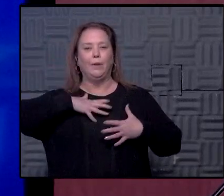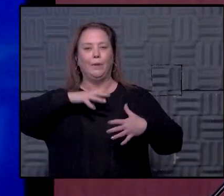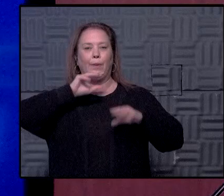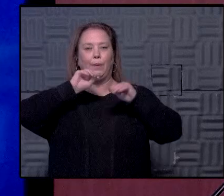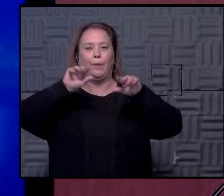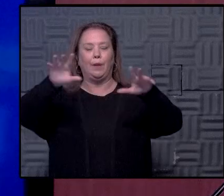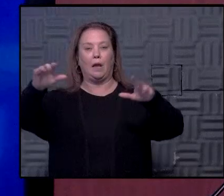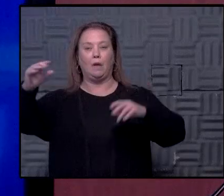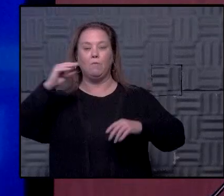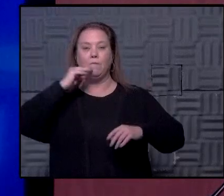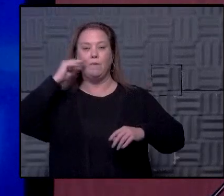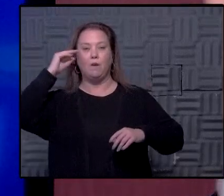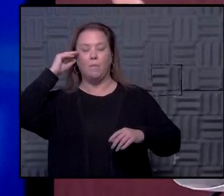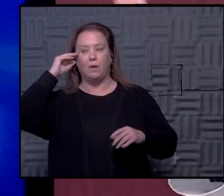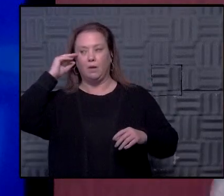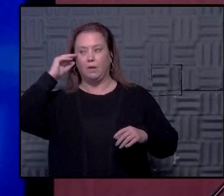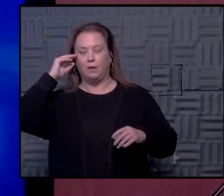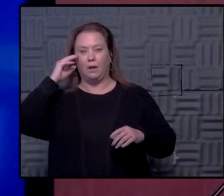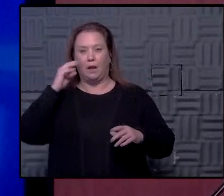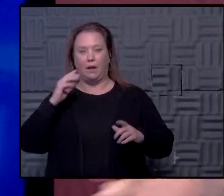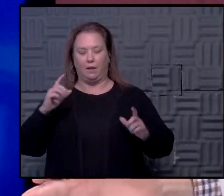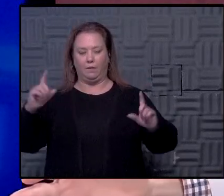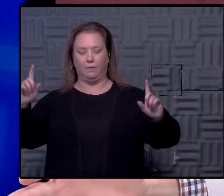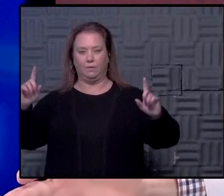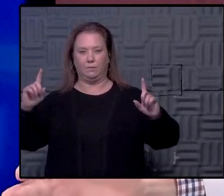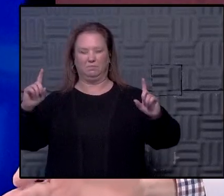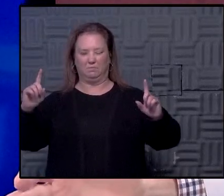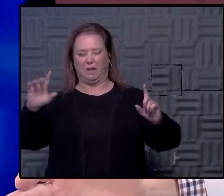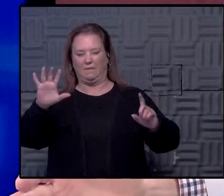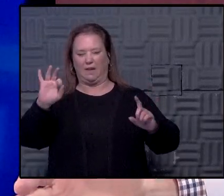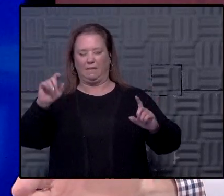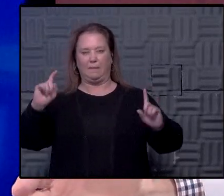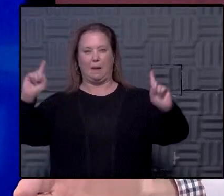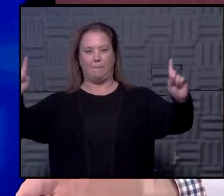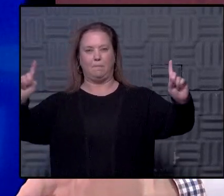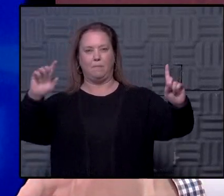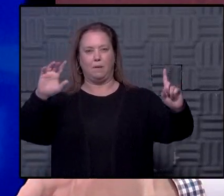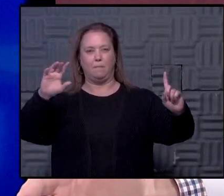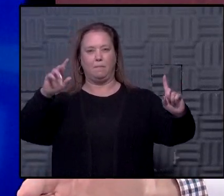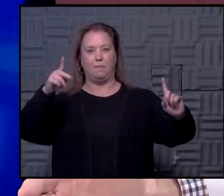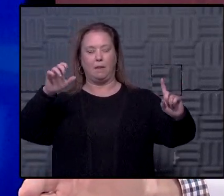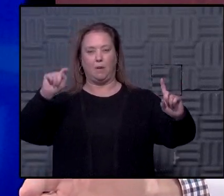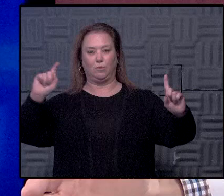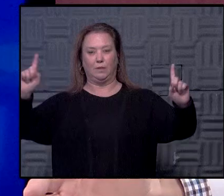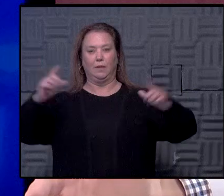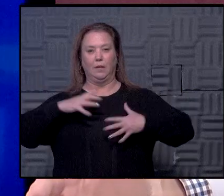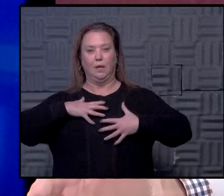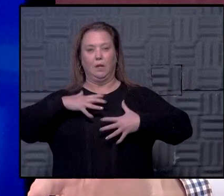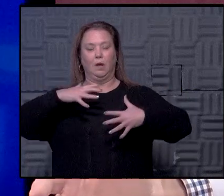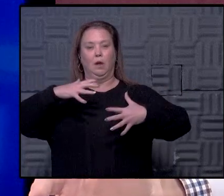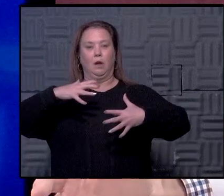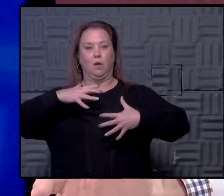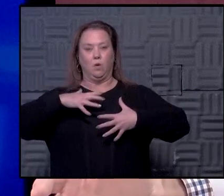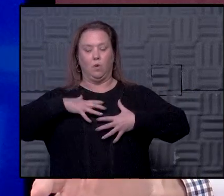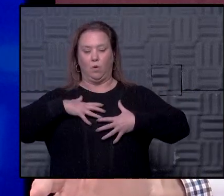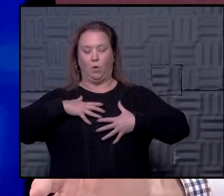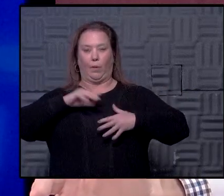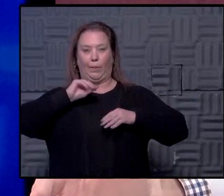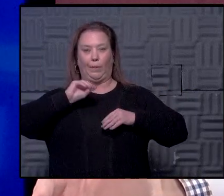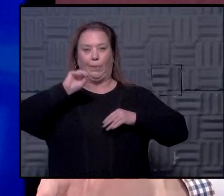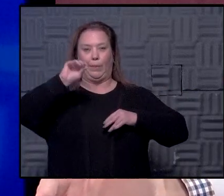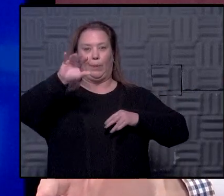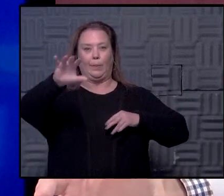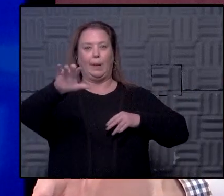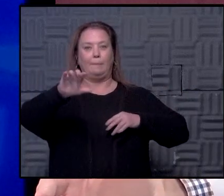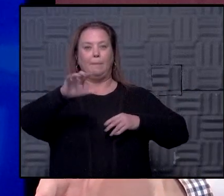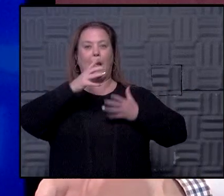I went home, and I have two posts kind of close together, about 5 feet apart. Man, I took a deep breath. It is my breath